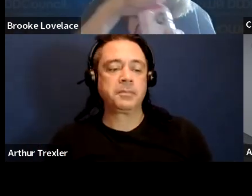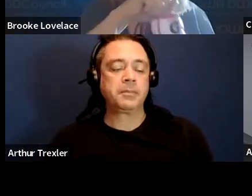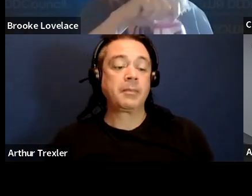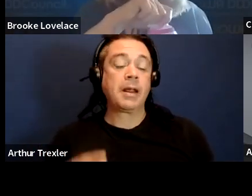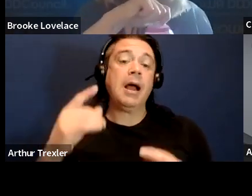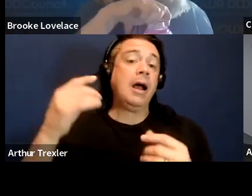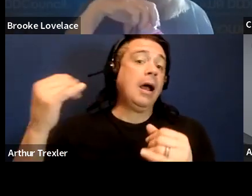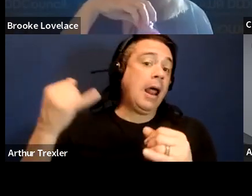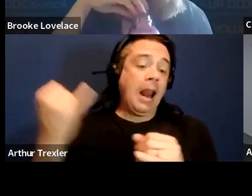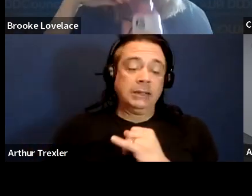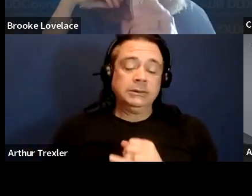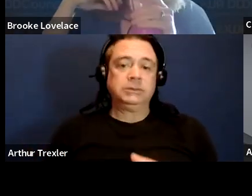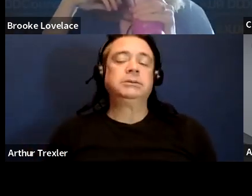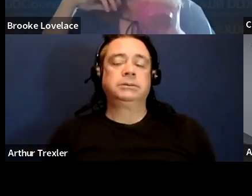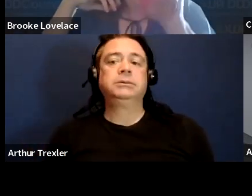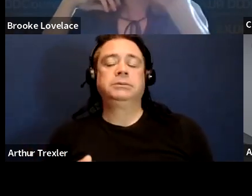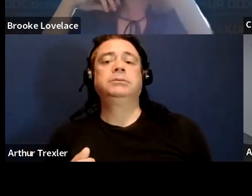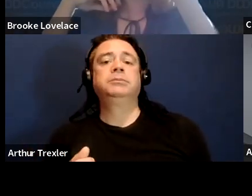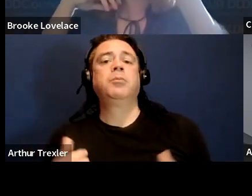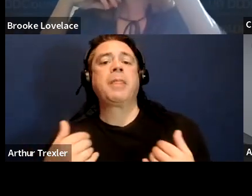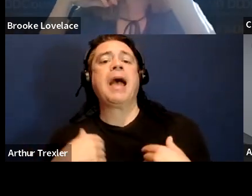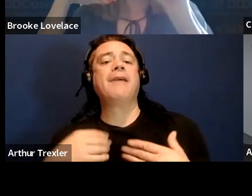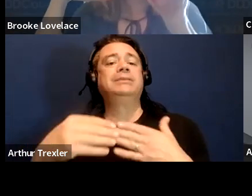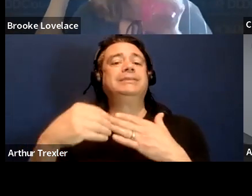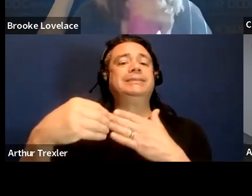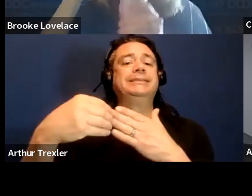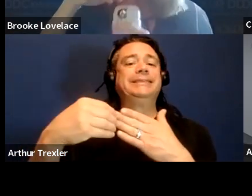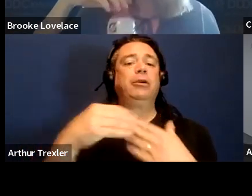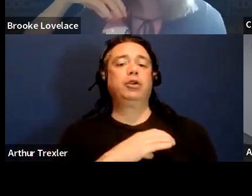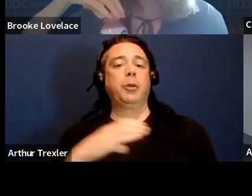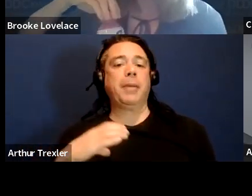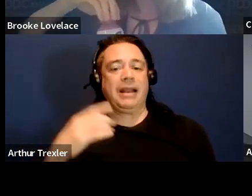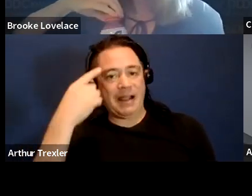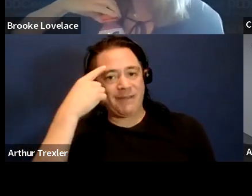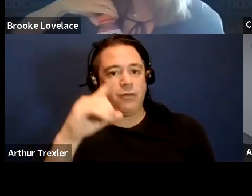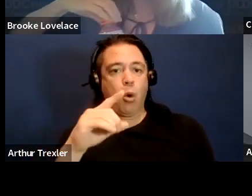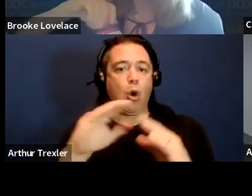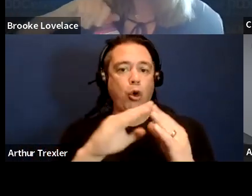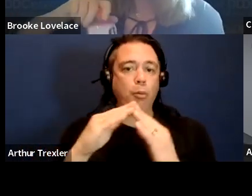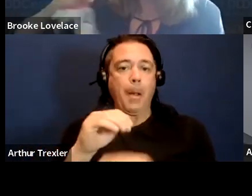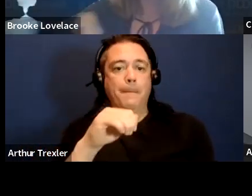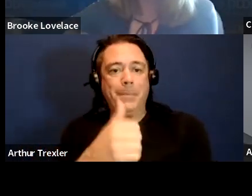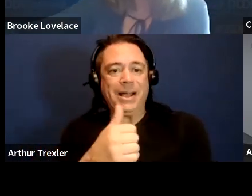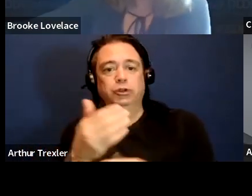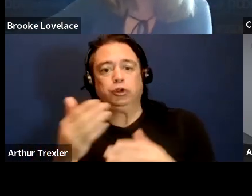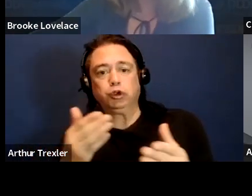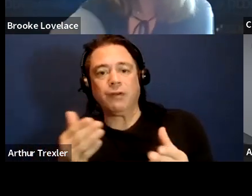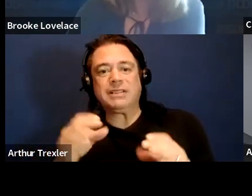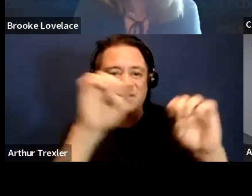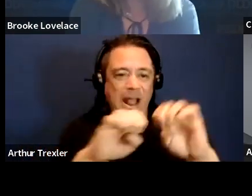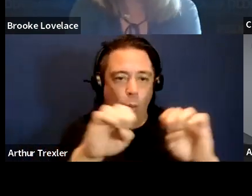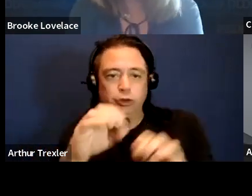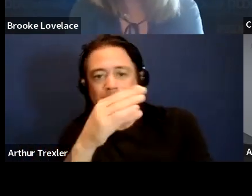Lastly, we have a steering committee for community-based service evaluation and transformation